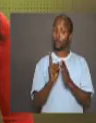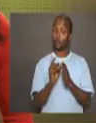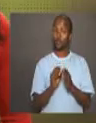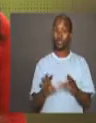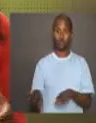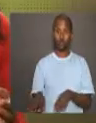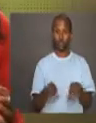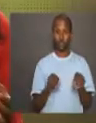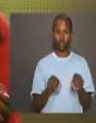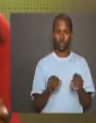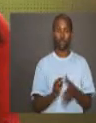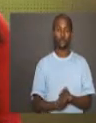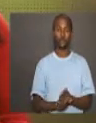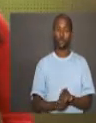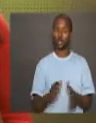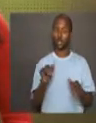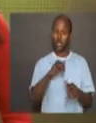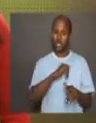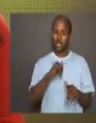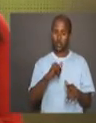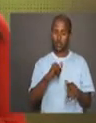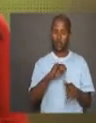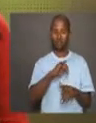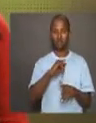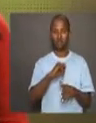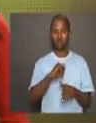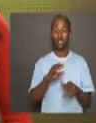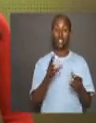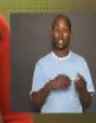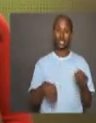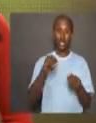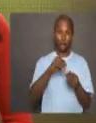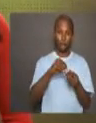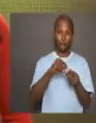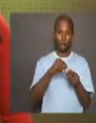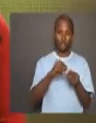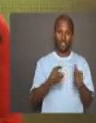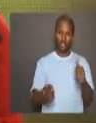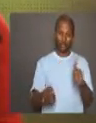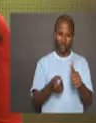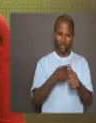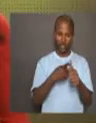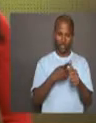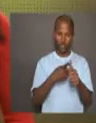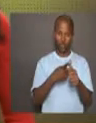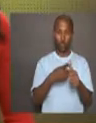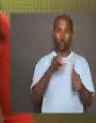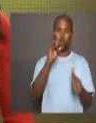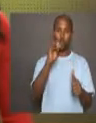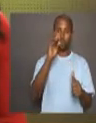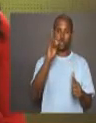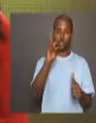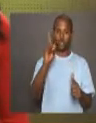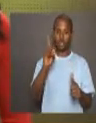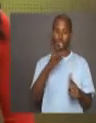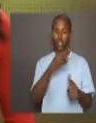students? It looks as if the sum of the first odd